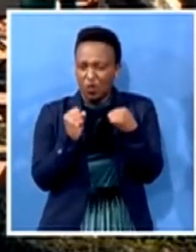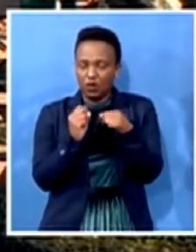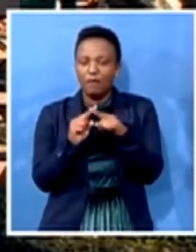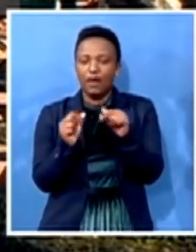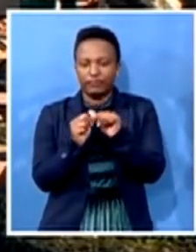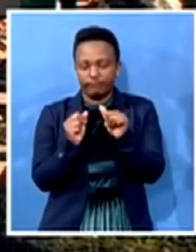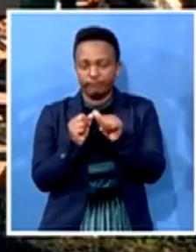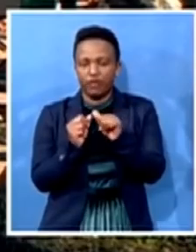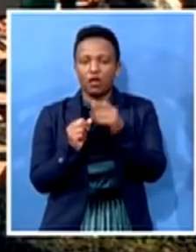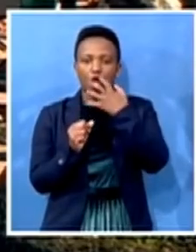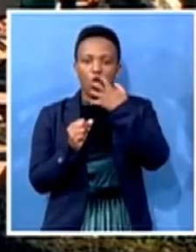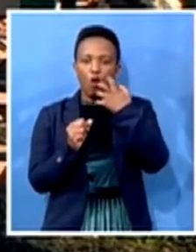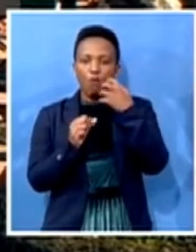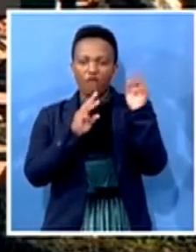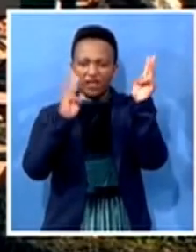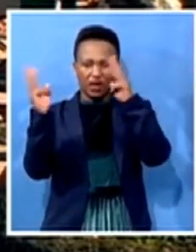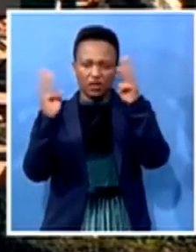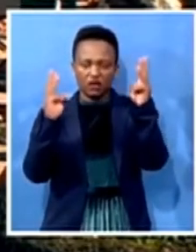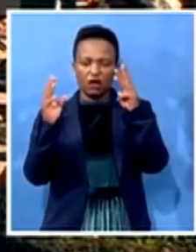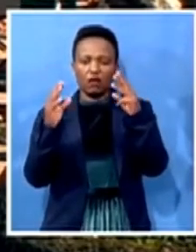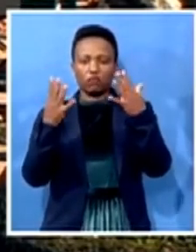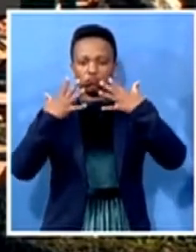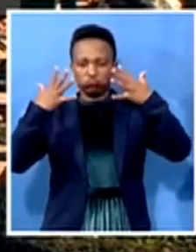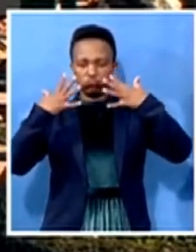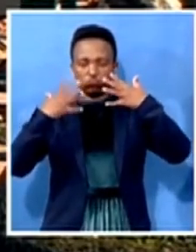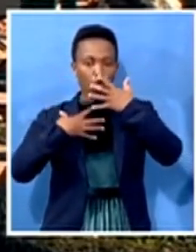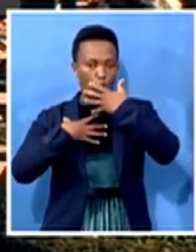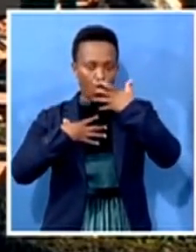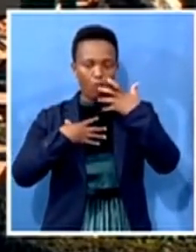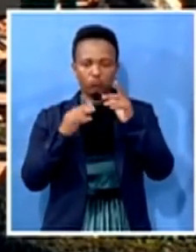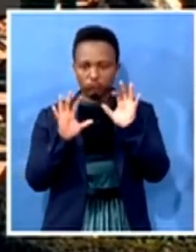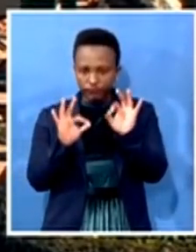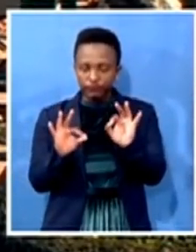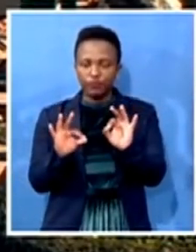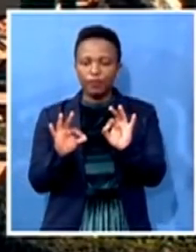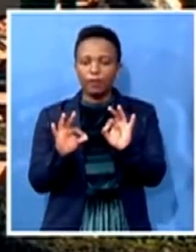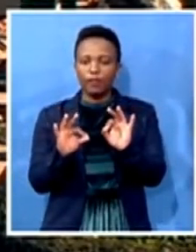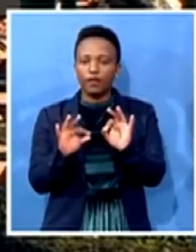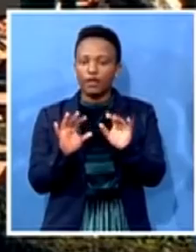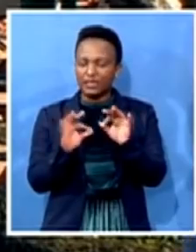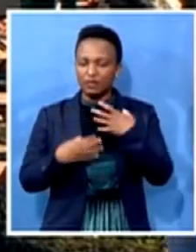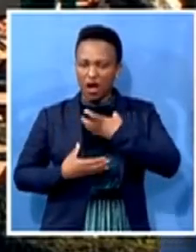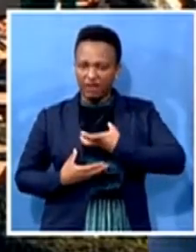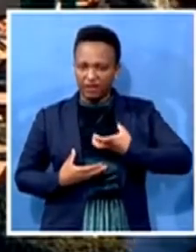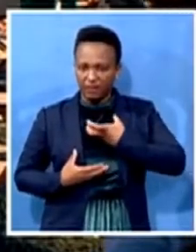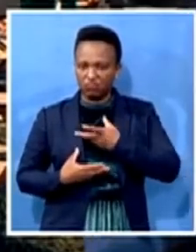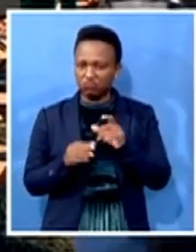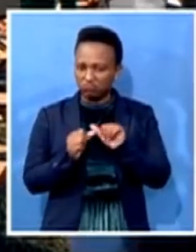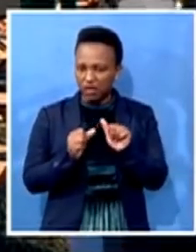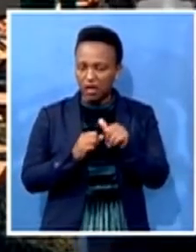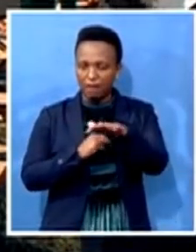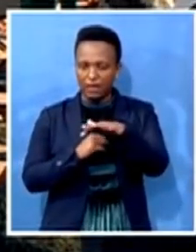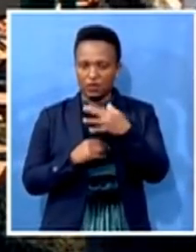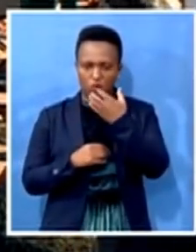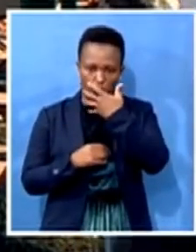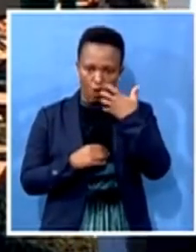been very much impressive. It's quite comfortable in there. There are some few things that we have